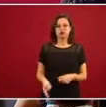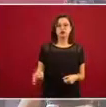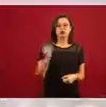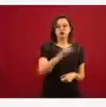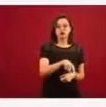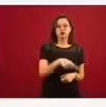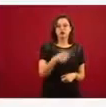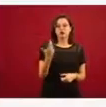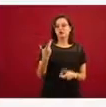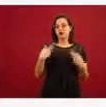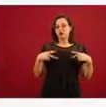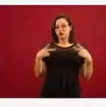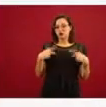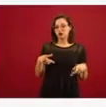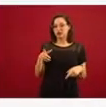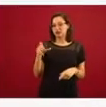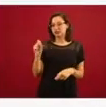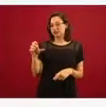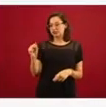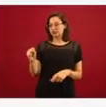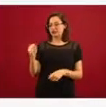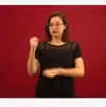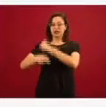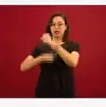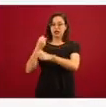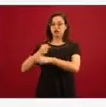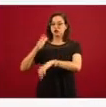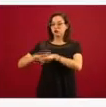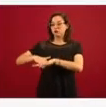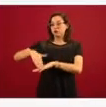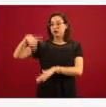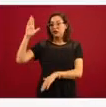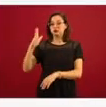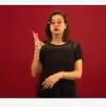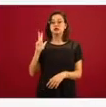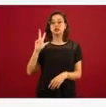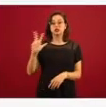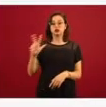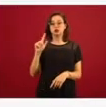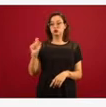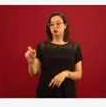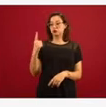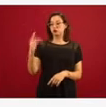under 25, 25 to 59, and over 60.